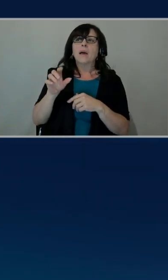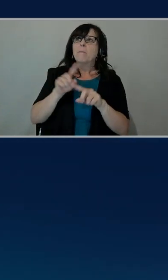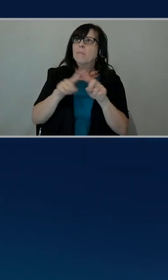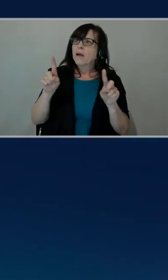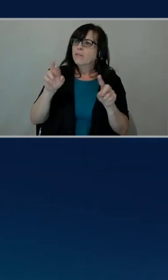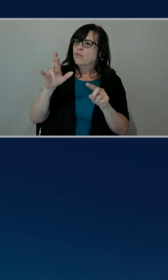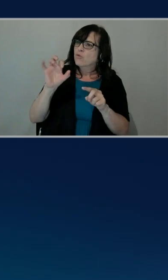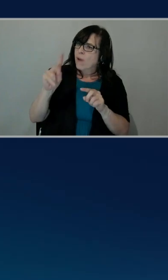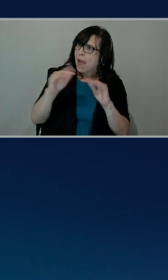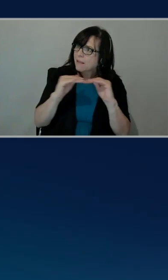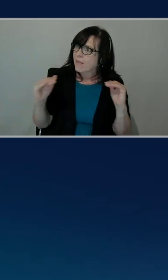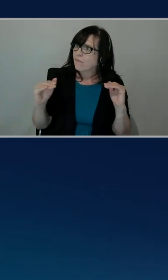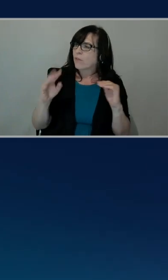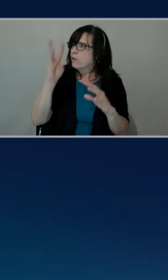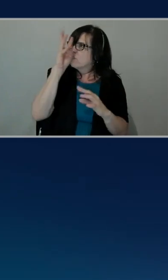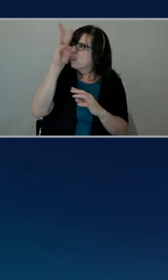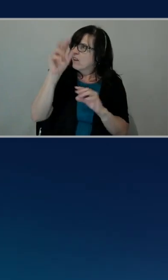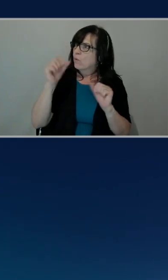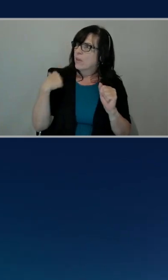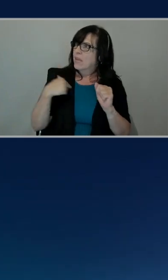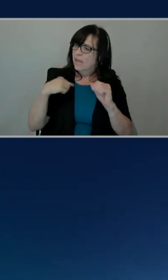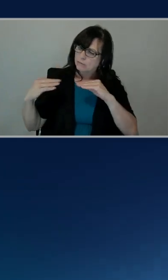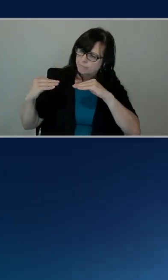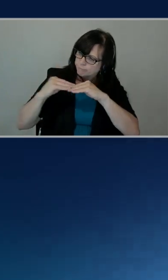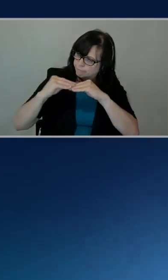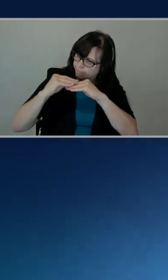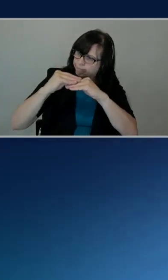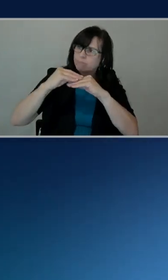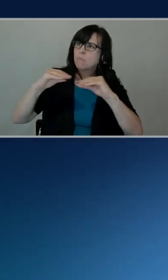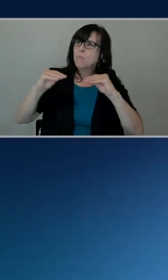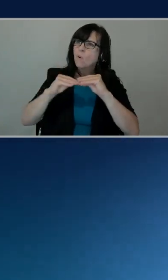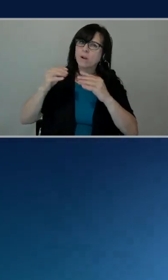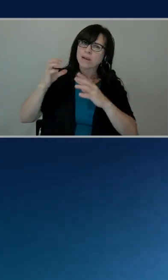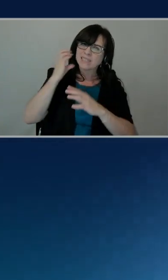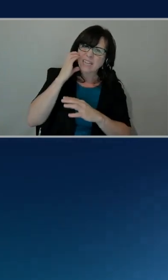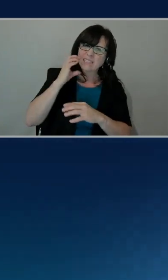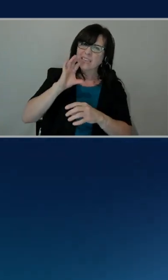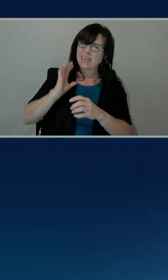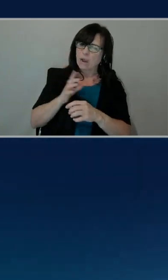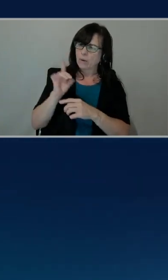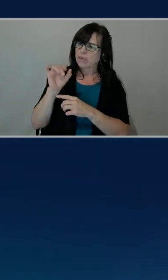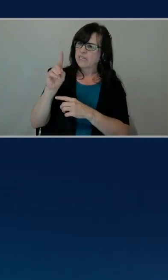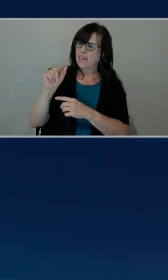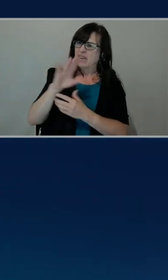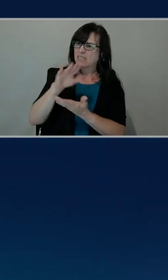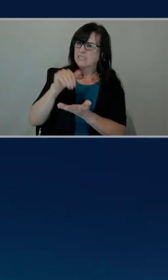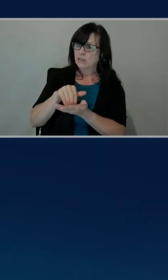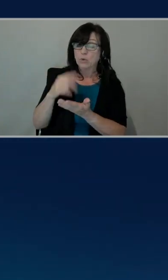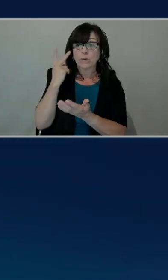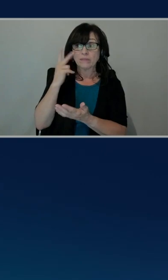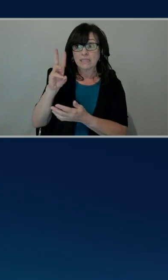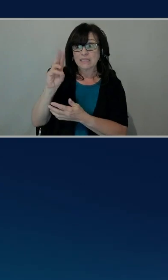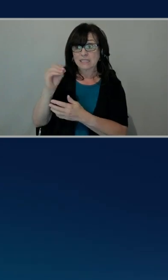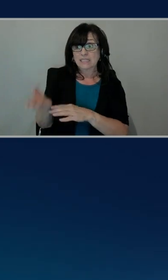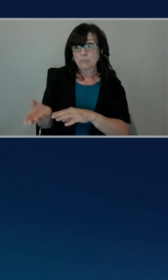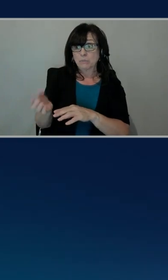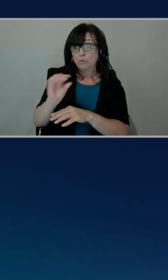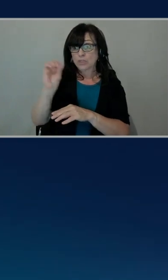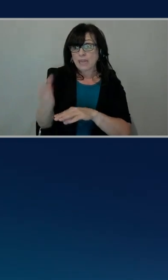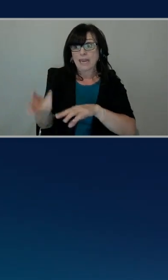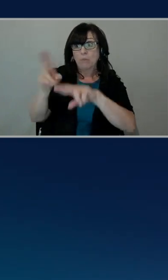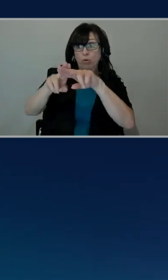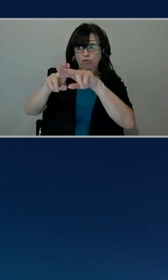there's innovations. We can pack them more densely in our data centers. So we've seen up to 60% improvement in sustainability when